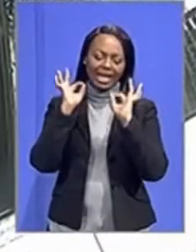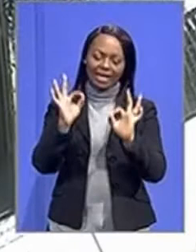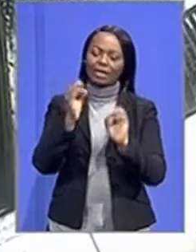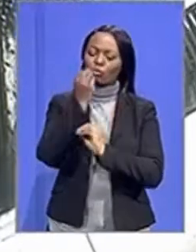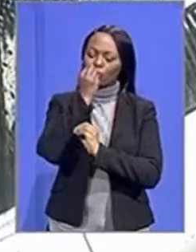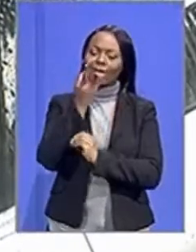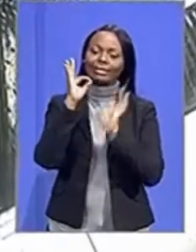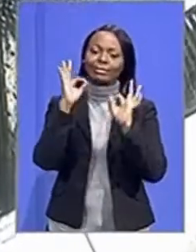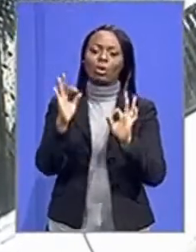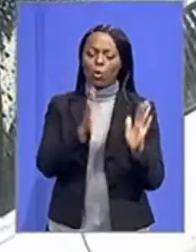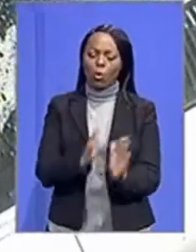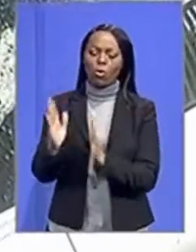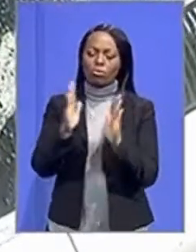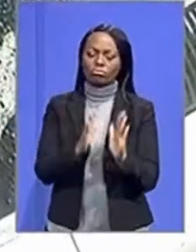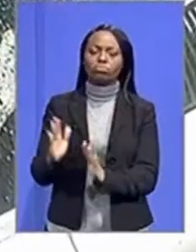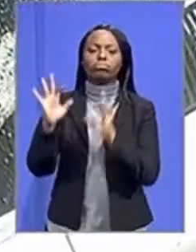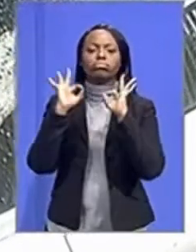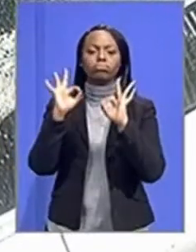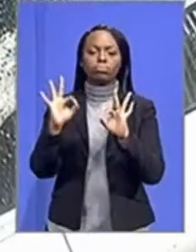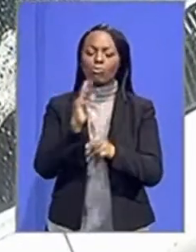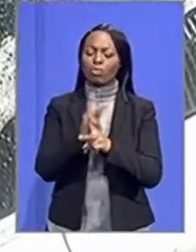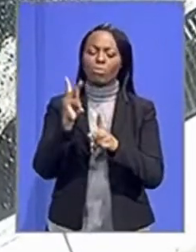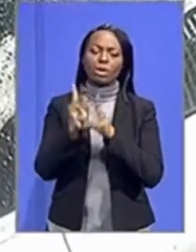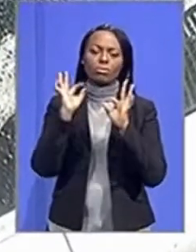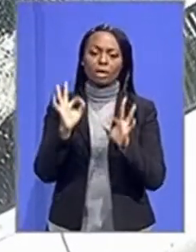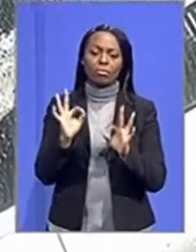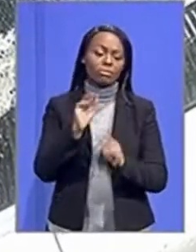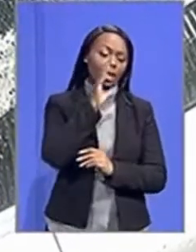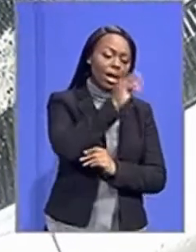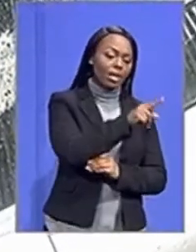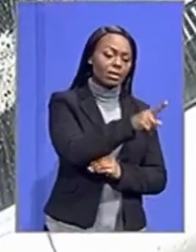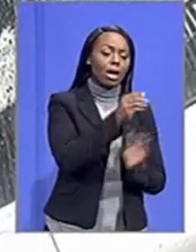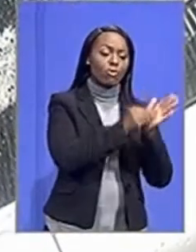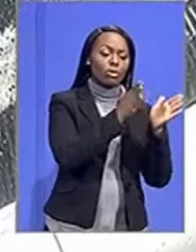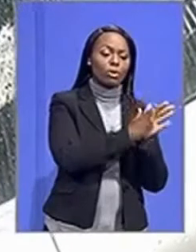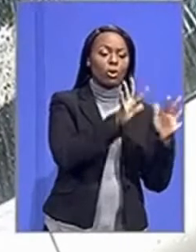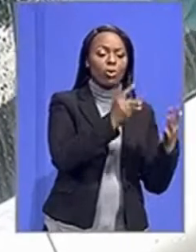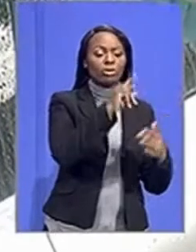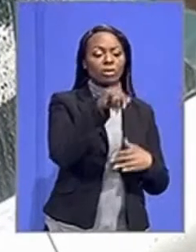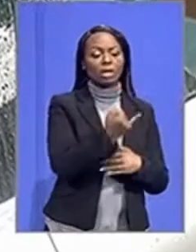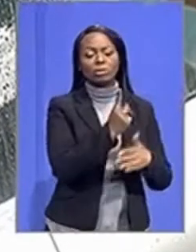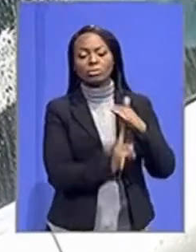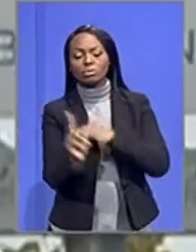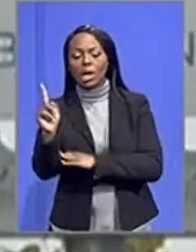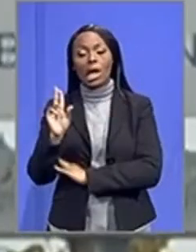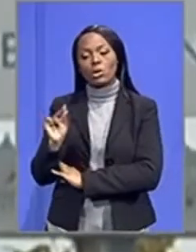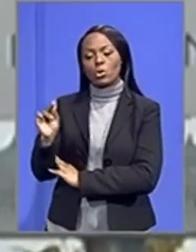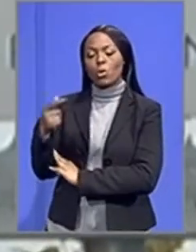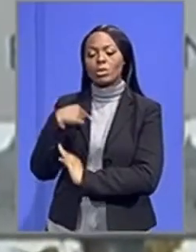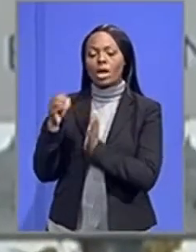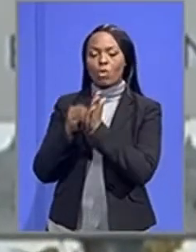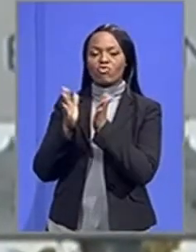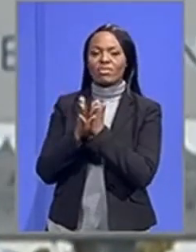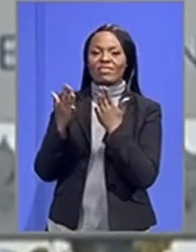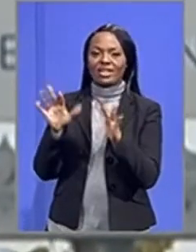Well organized. Okay. Did you have an appointment or did you just do a walk-in? No, we had an appointment. Khabagare puso